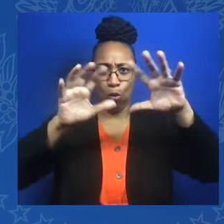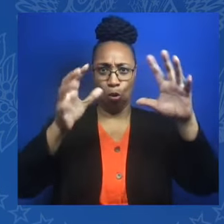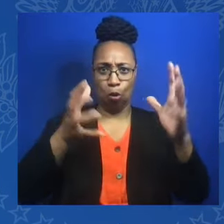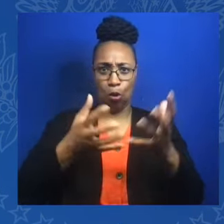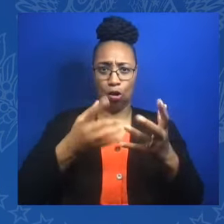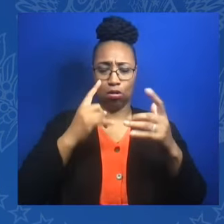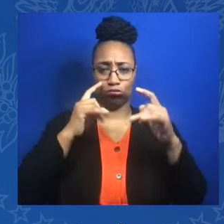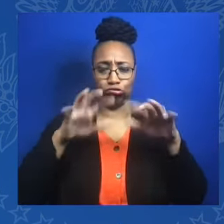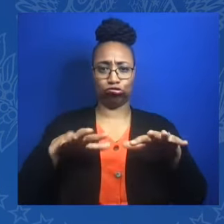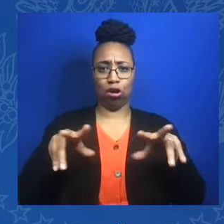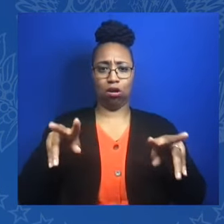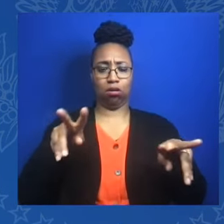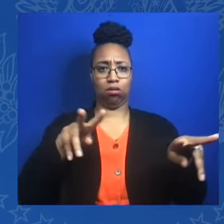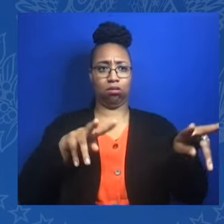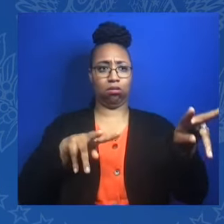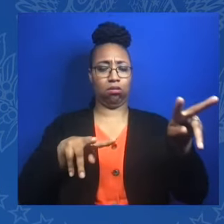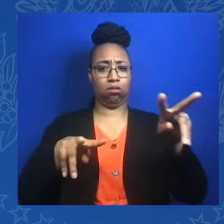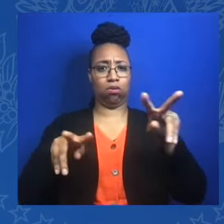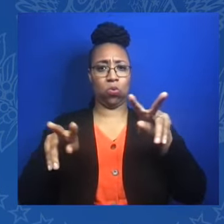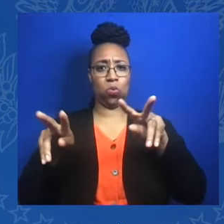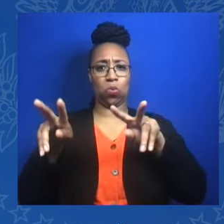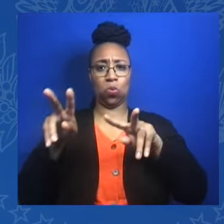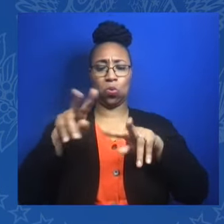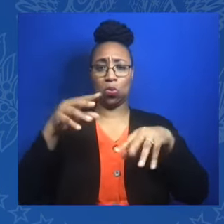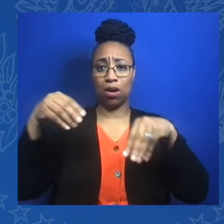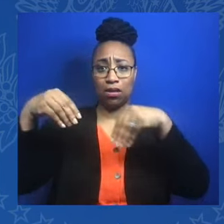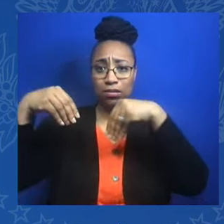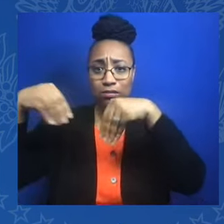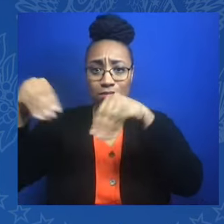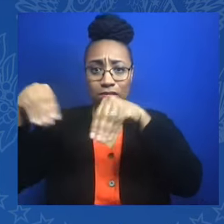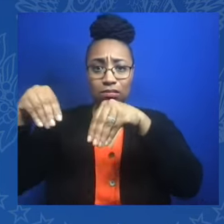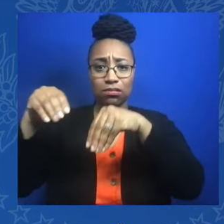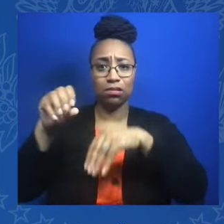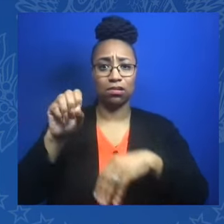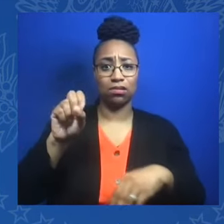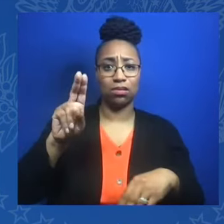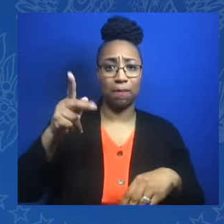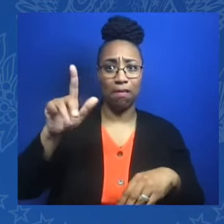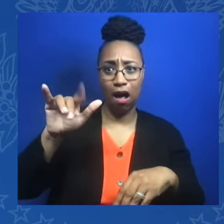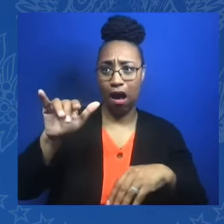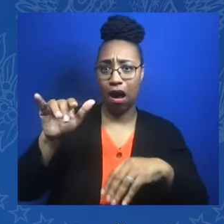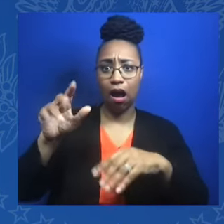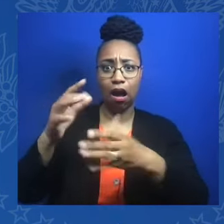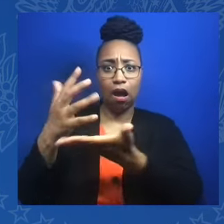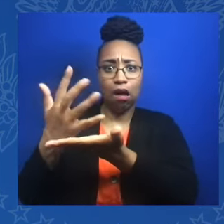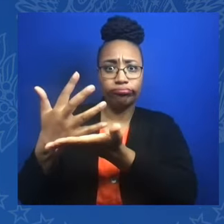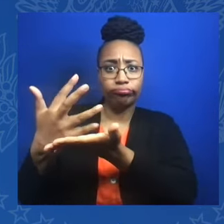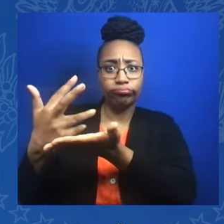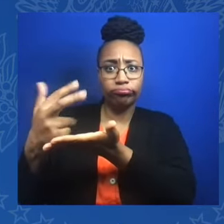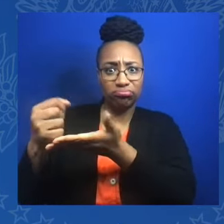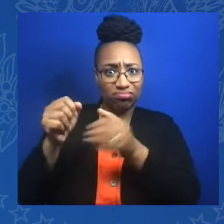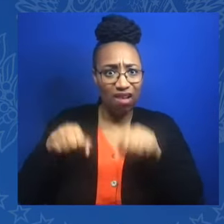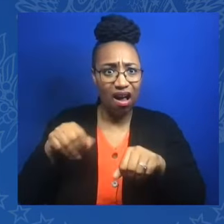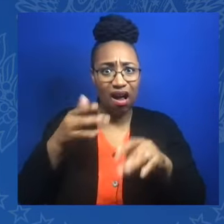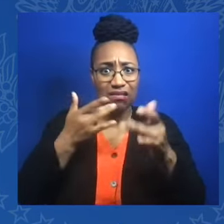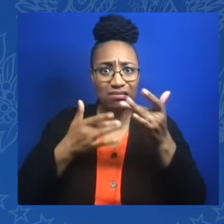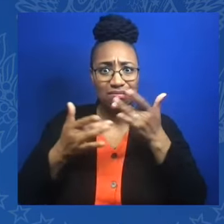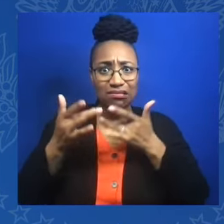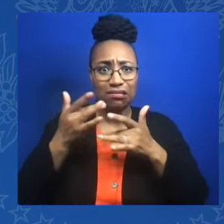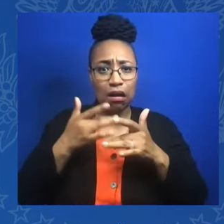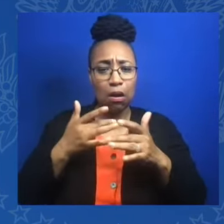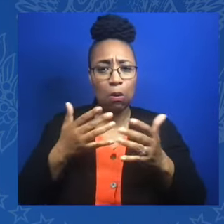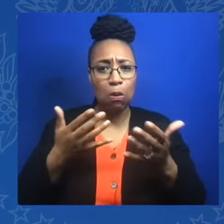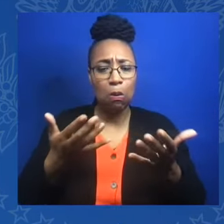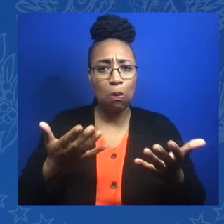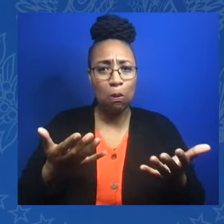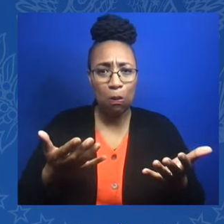of inflation and struggling with affordability, when citizens around the world feel anxious about their